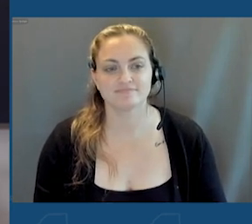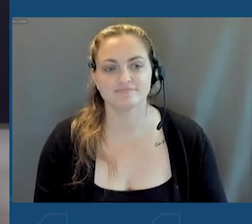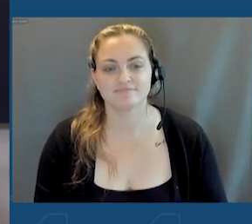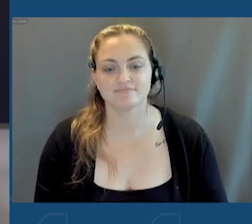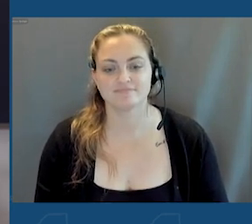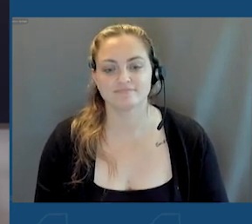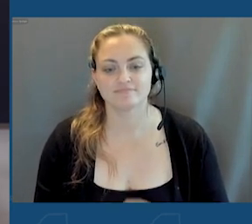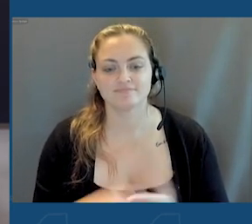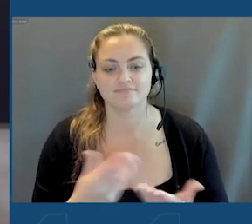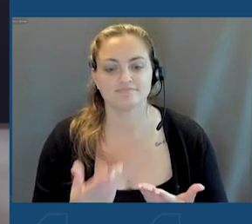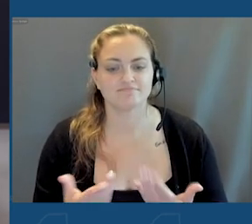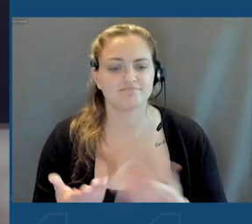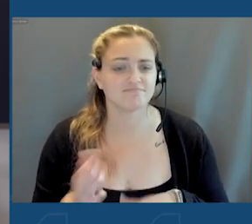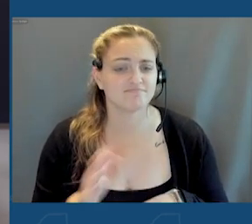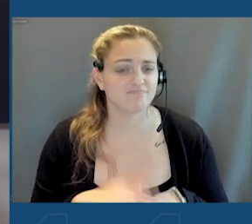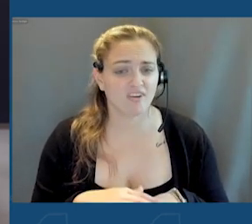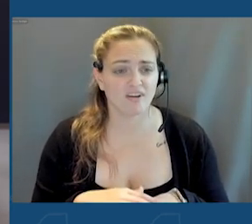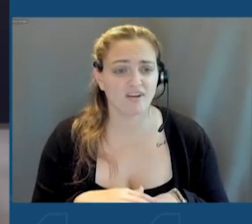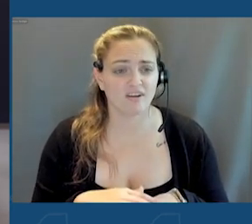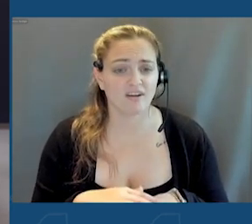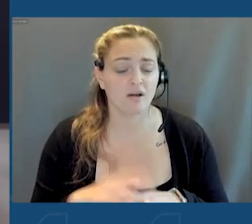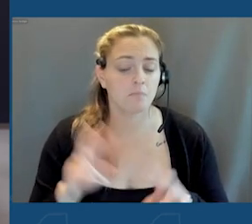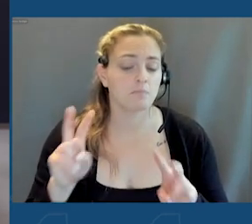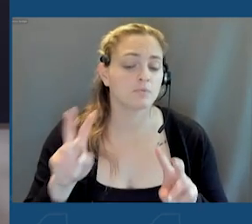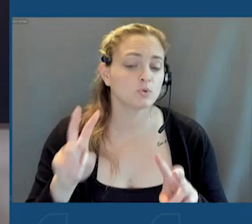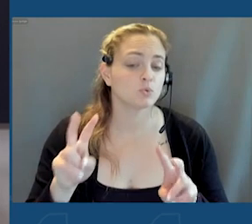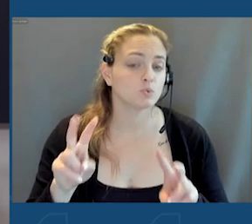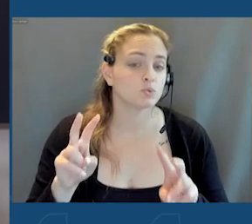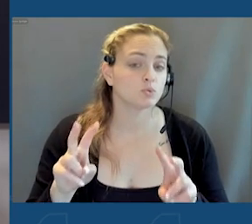On the horizon, on the